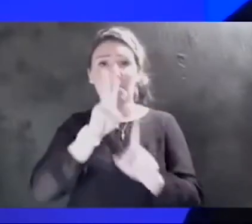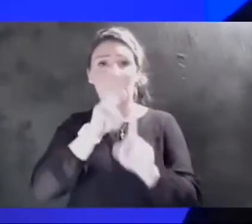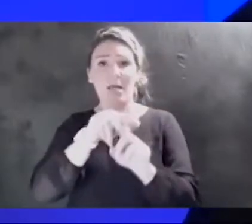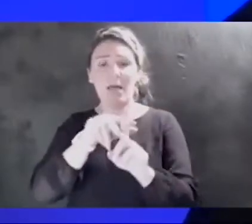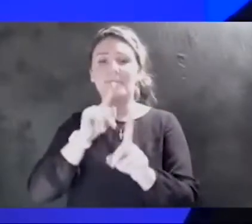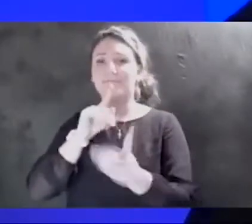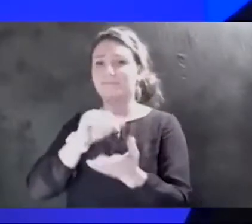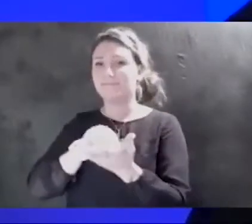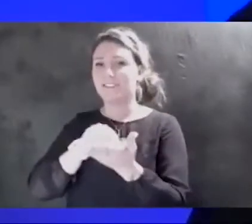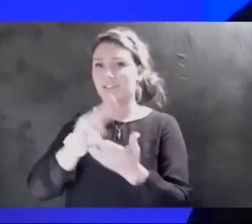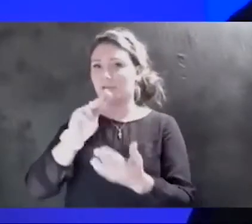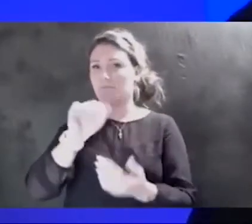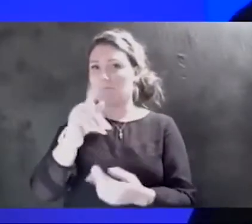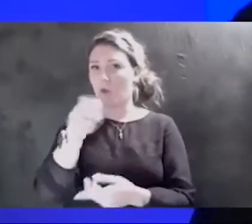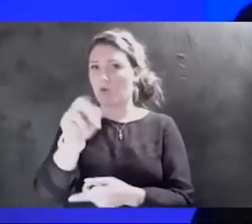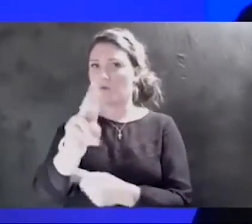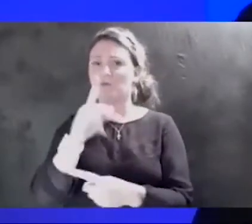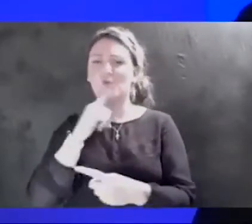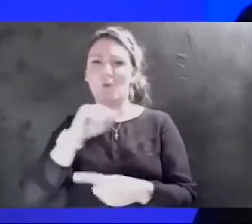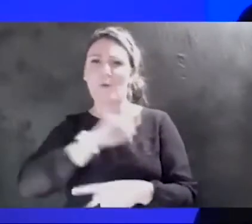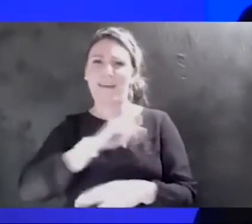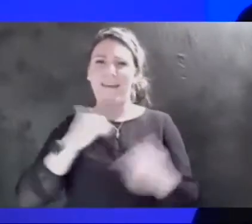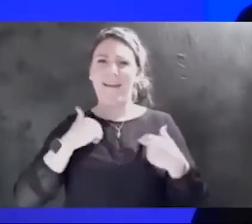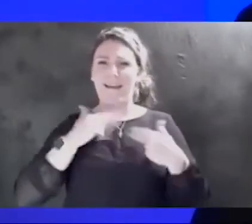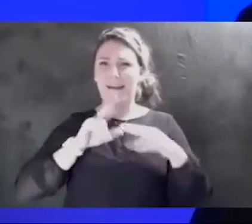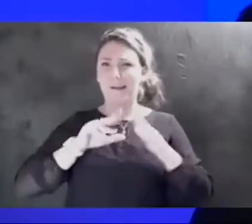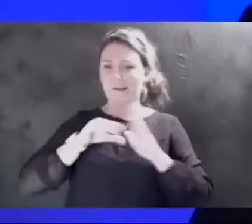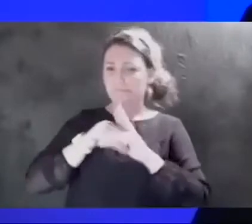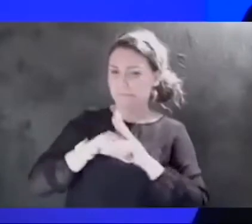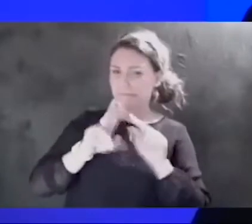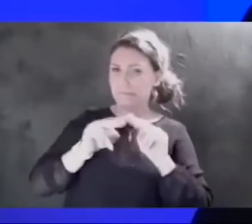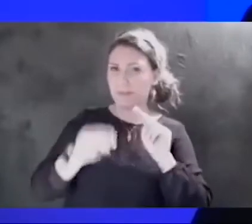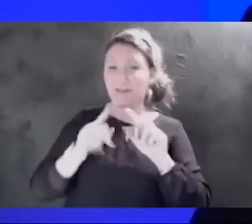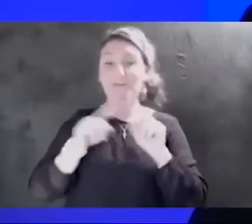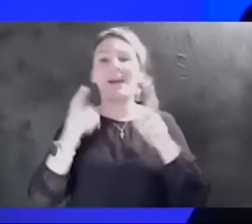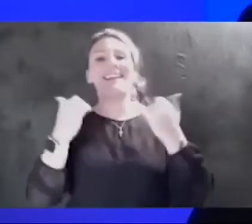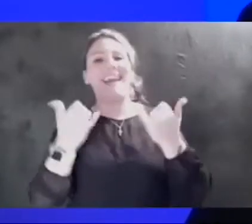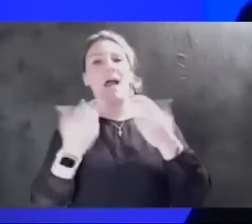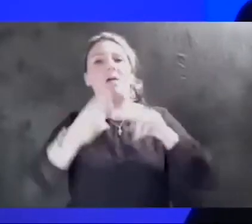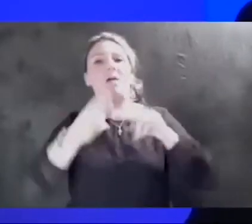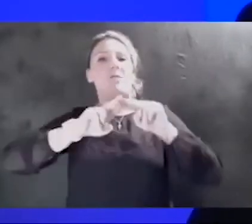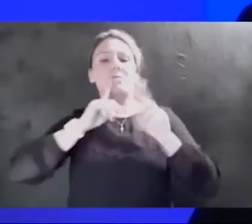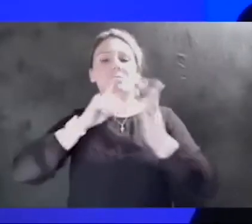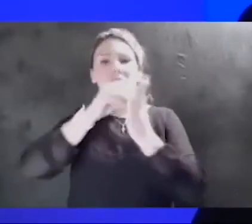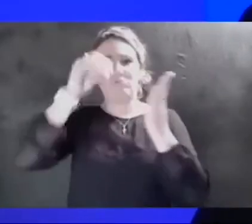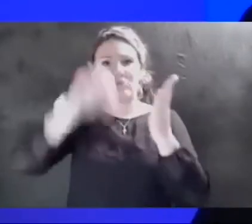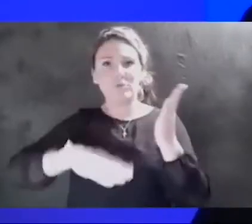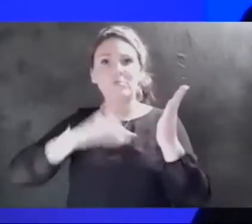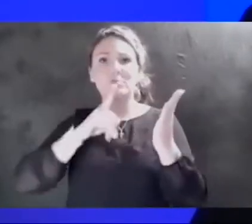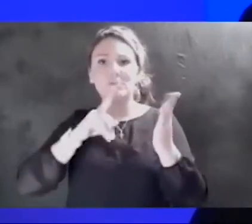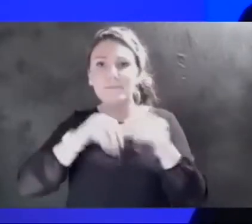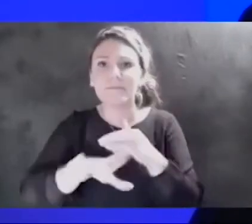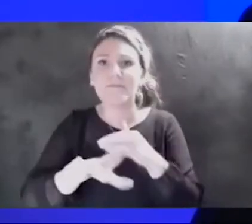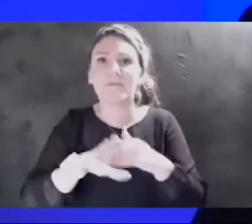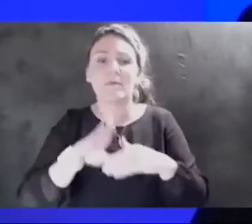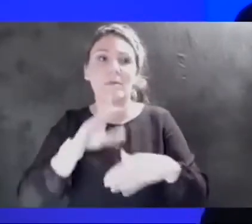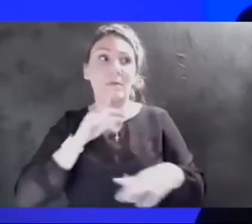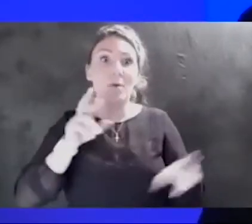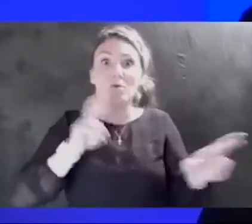kind of a dip, but now we're on the rise, and the students that are coming in are so altruistic, and they're